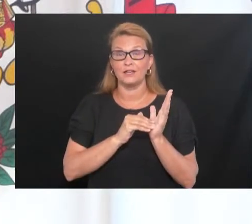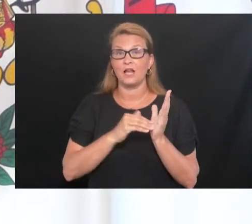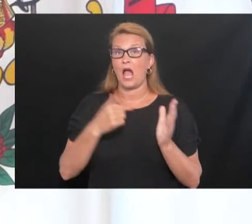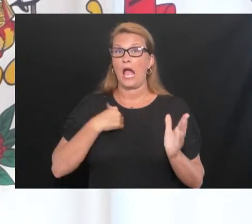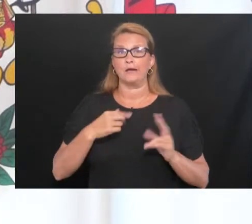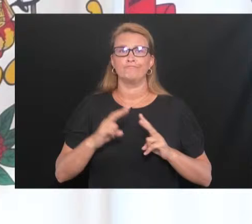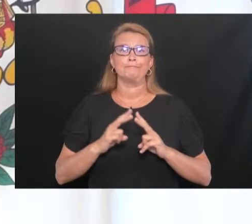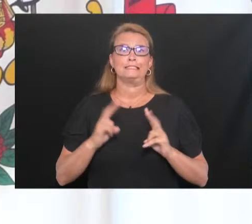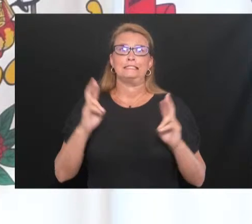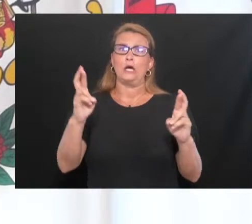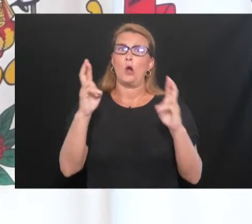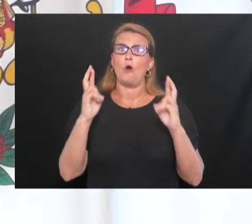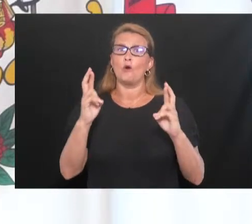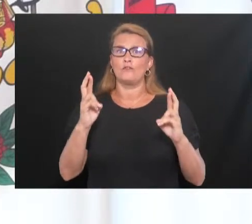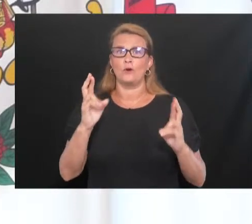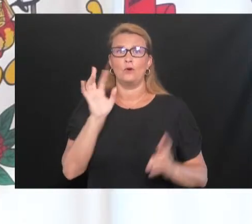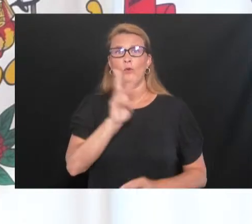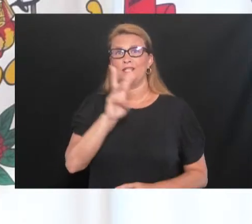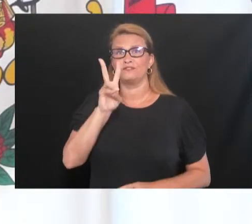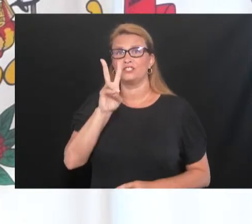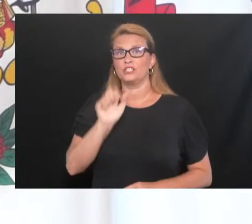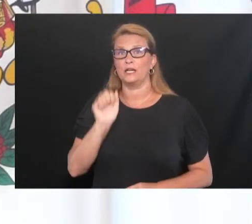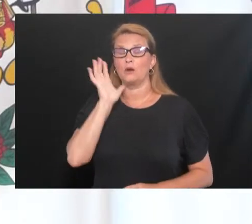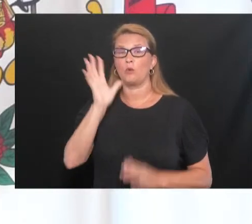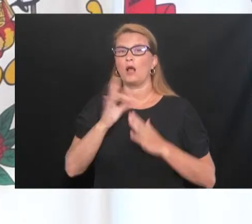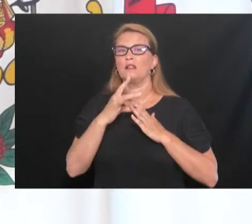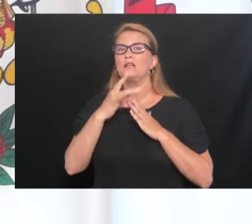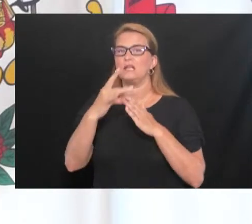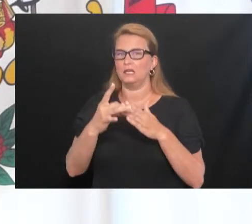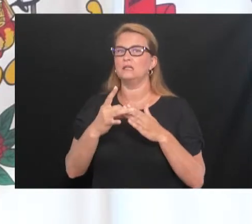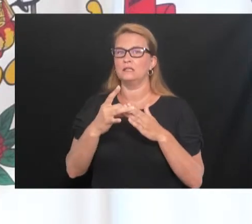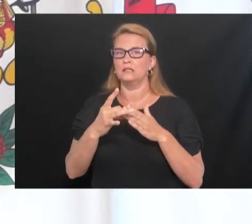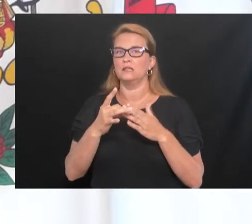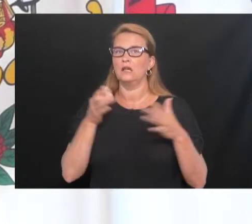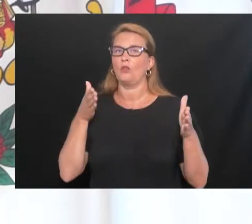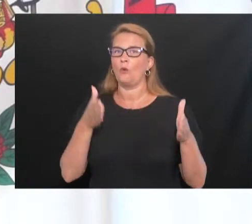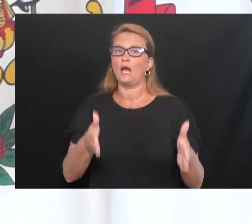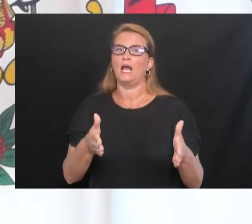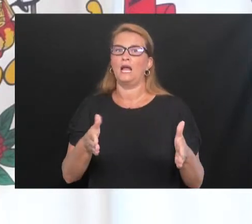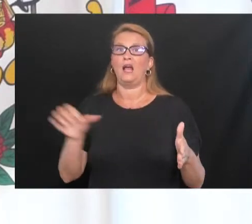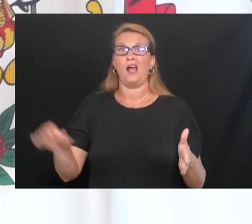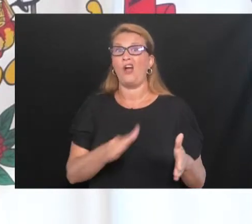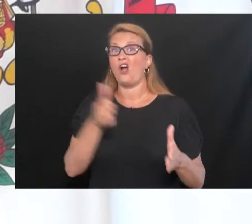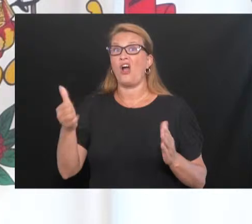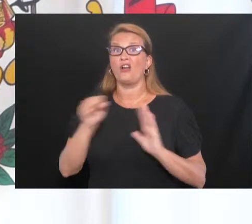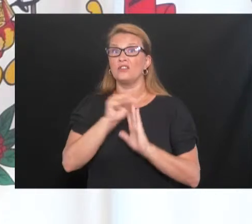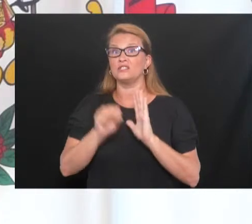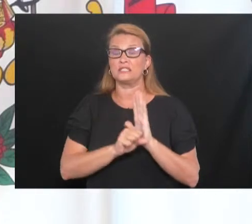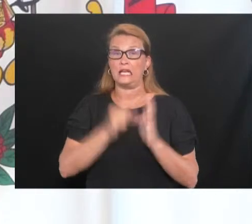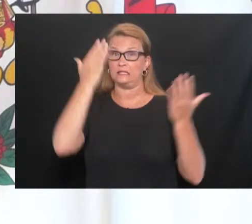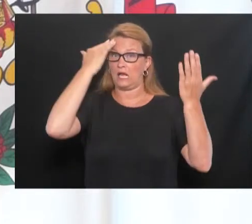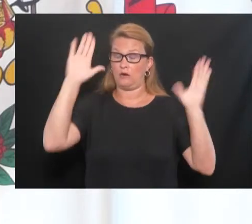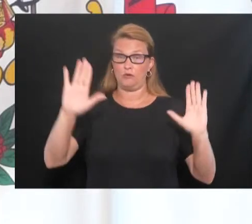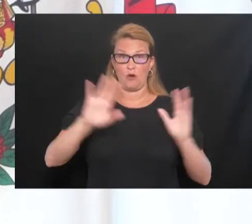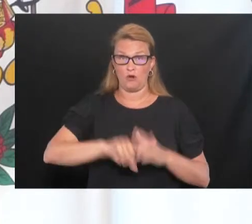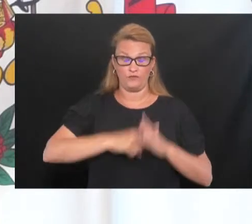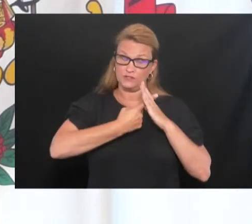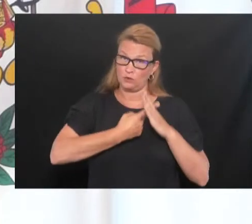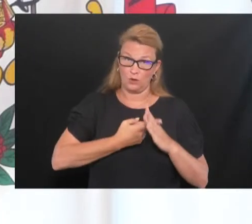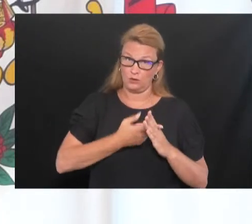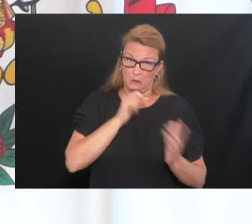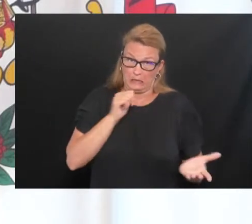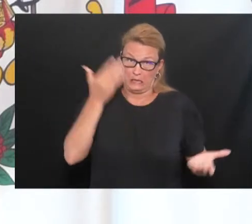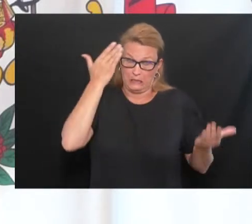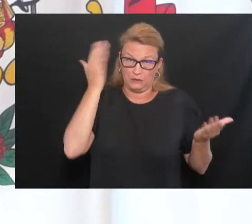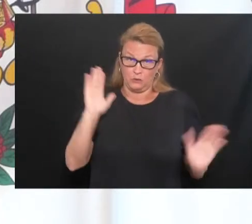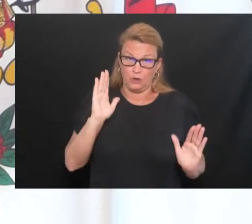very, very hopeful that West Virginia will lead the way. I don't know of any other states that have done so, but in this situation,